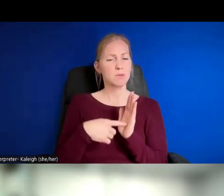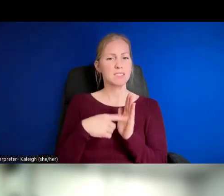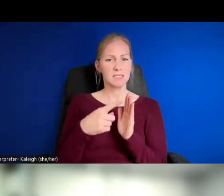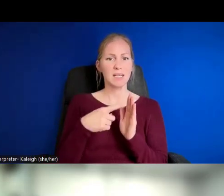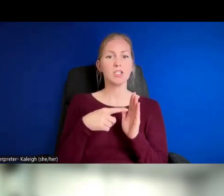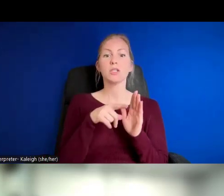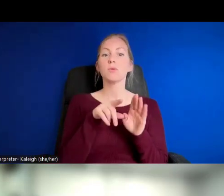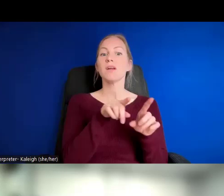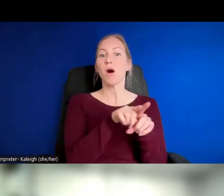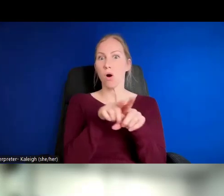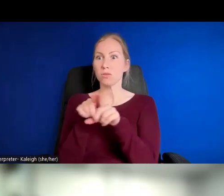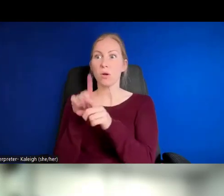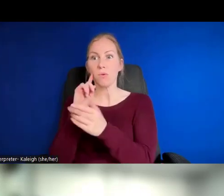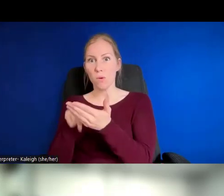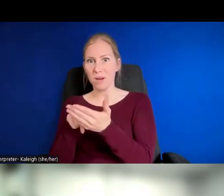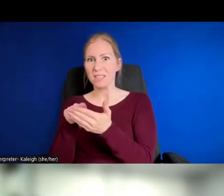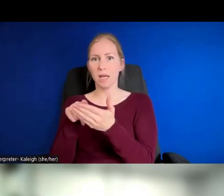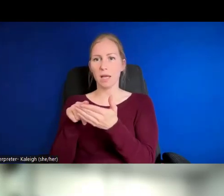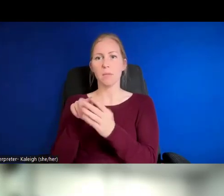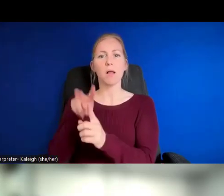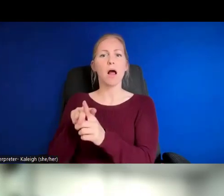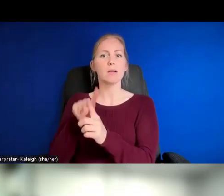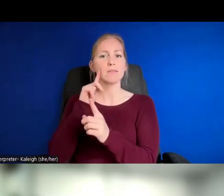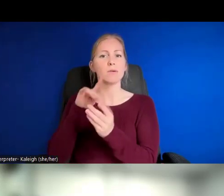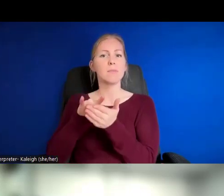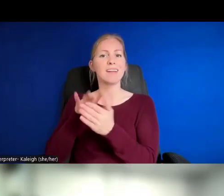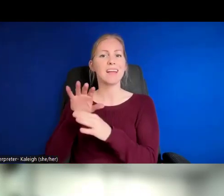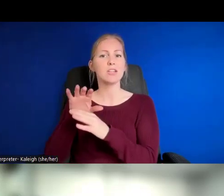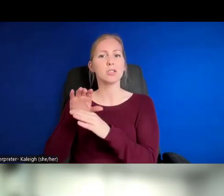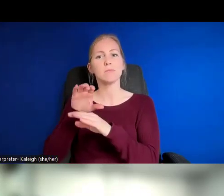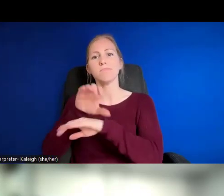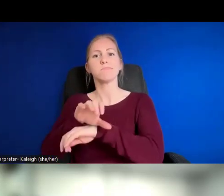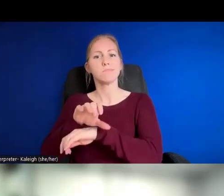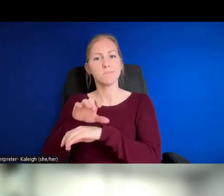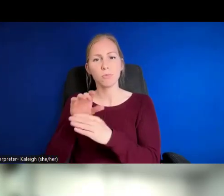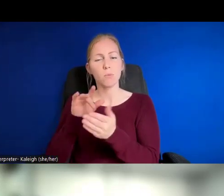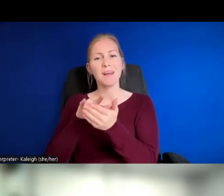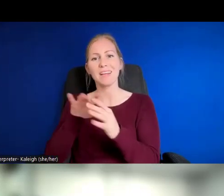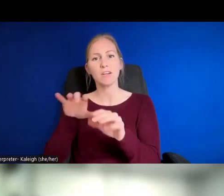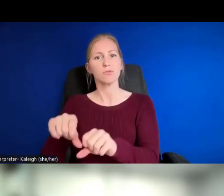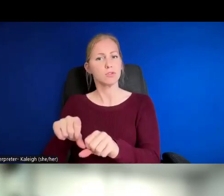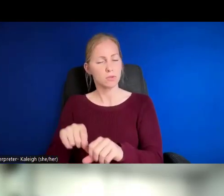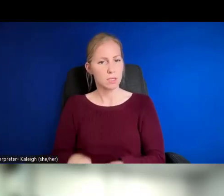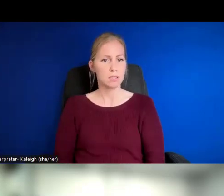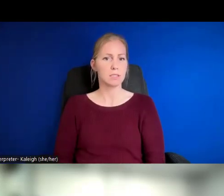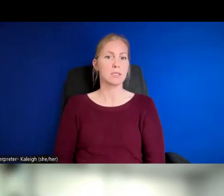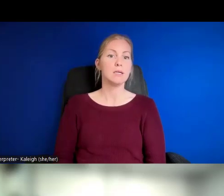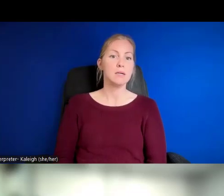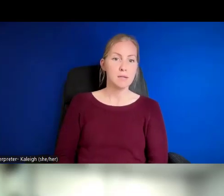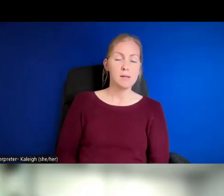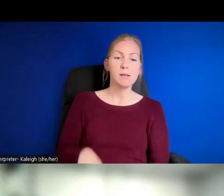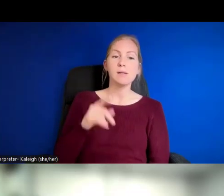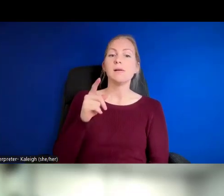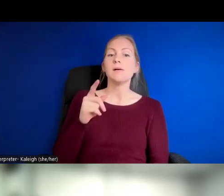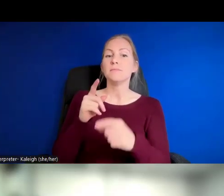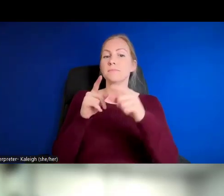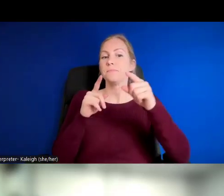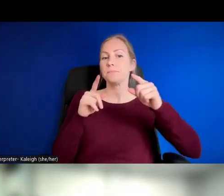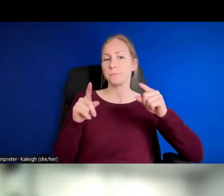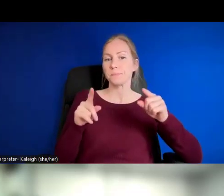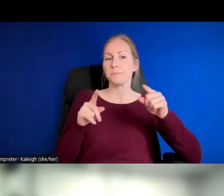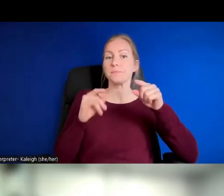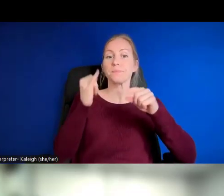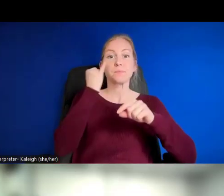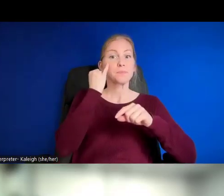medication restraints. So if the representation of individuals in Bridgewater by race was proportionate, we